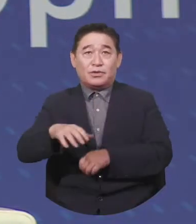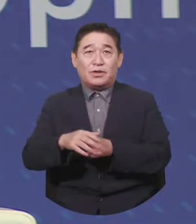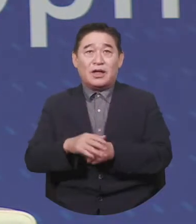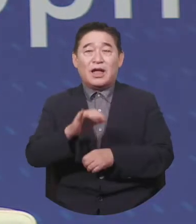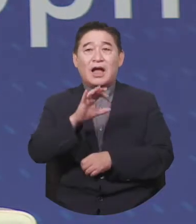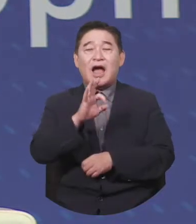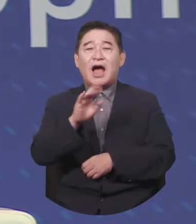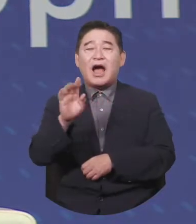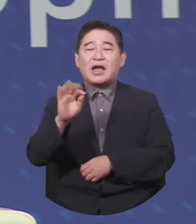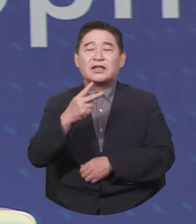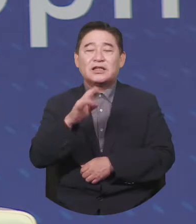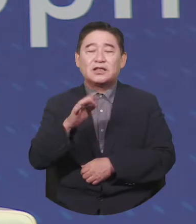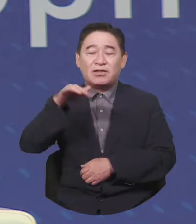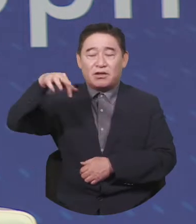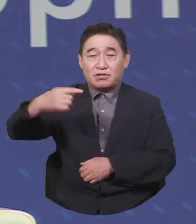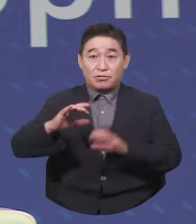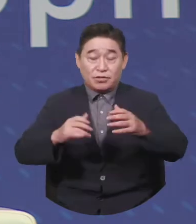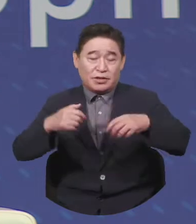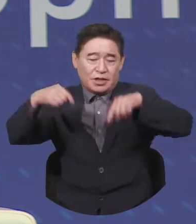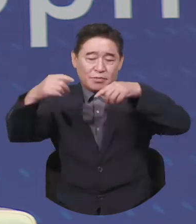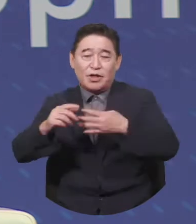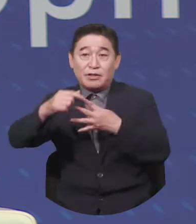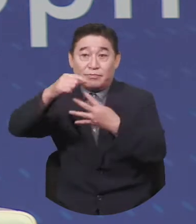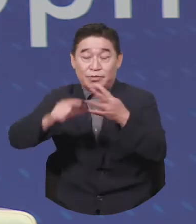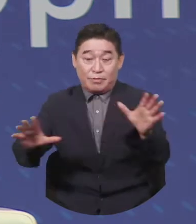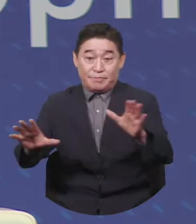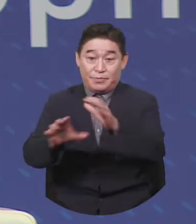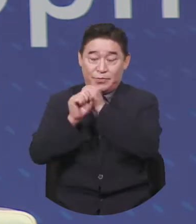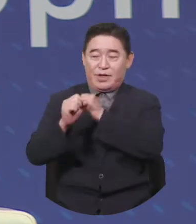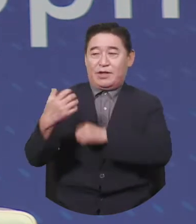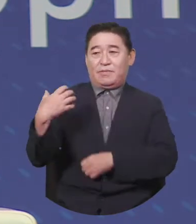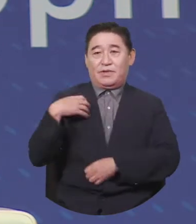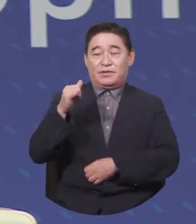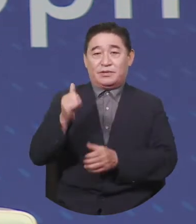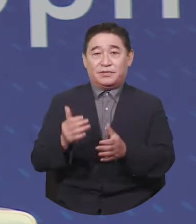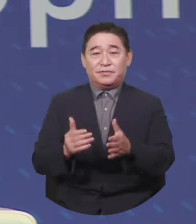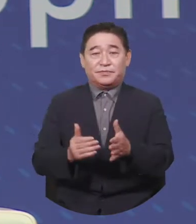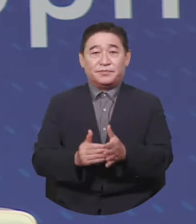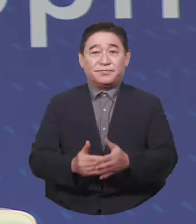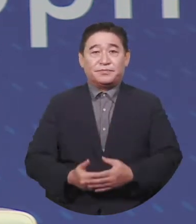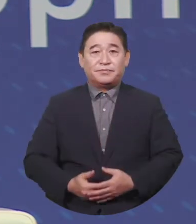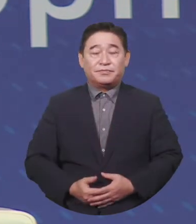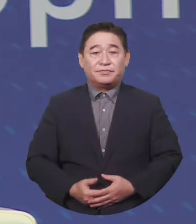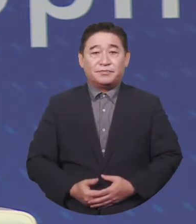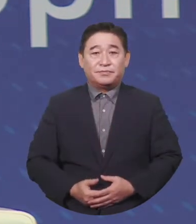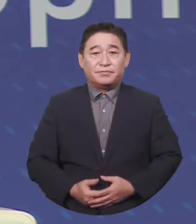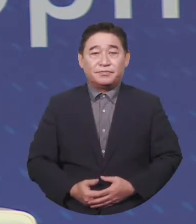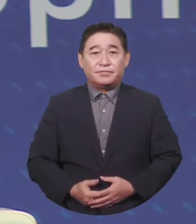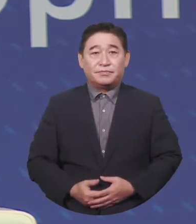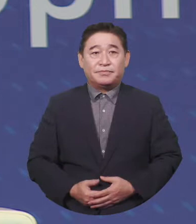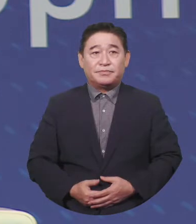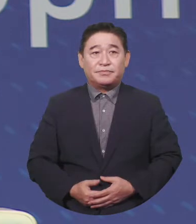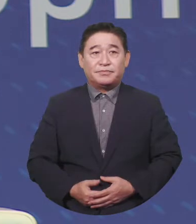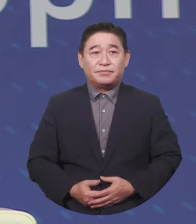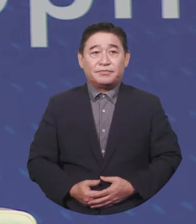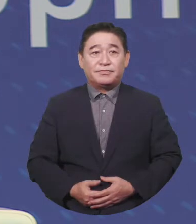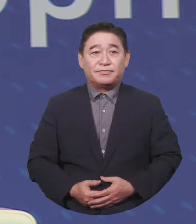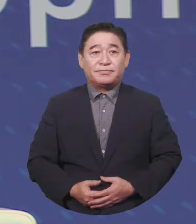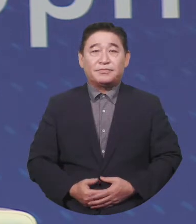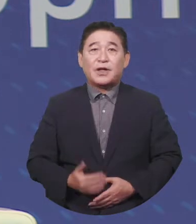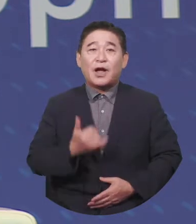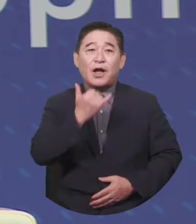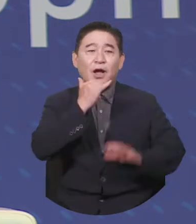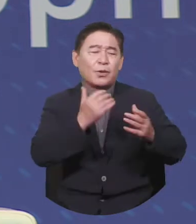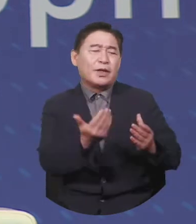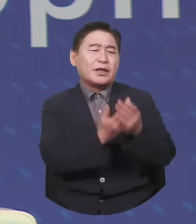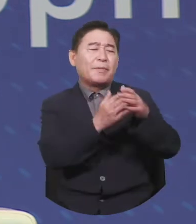Institute of Development and Sustainability, IDOS, formerly the German Development Institute in Bonn, in Germany. And